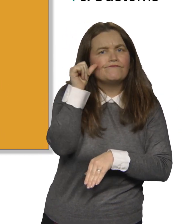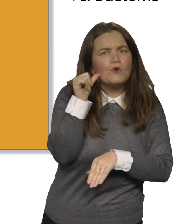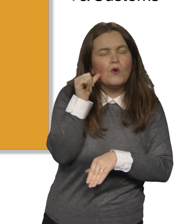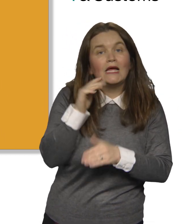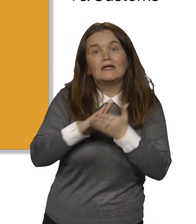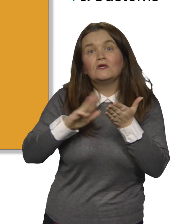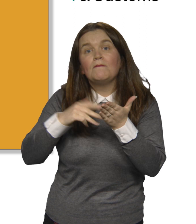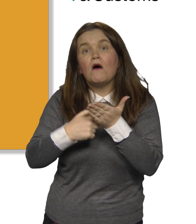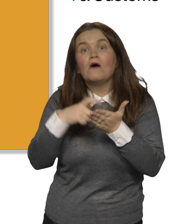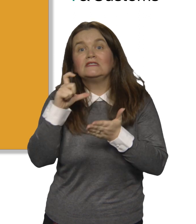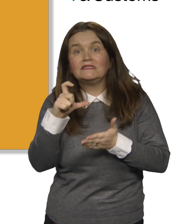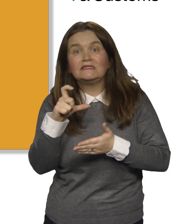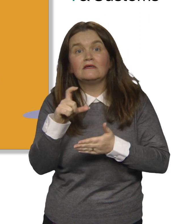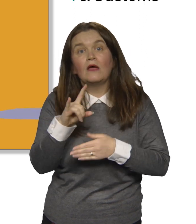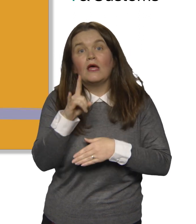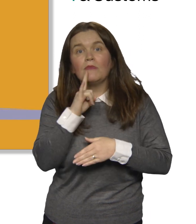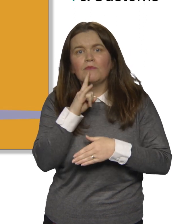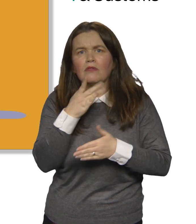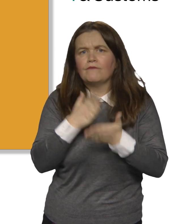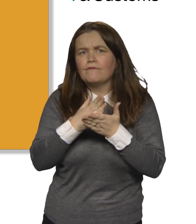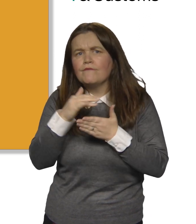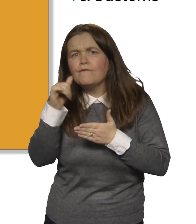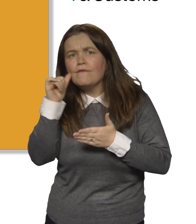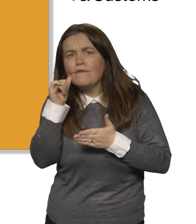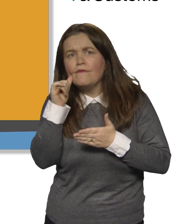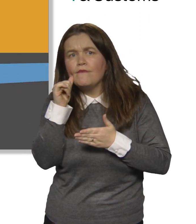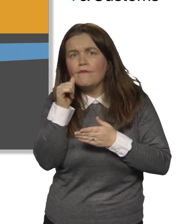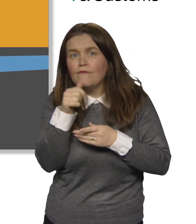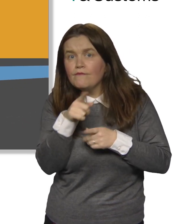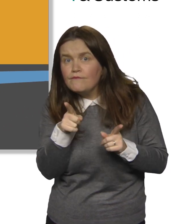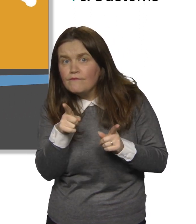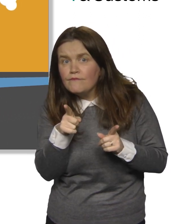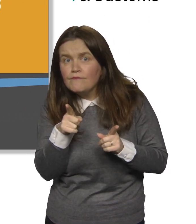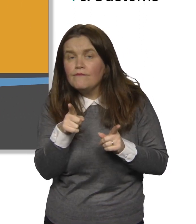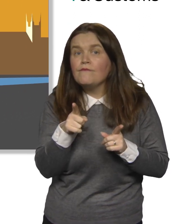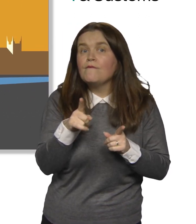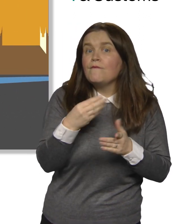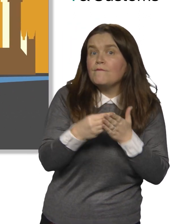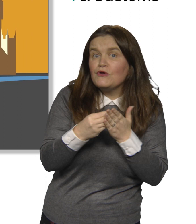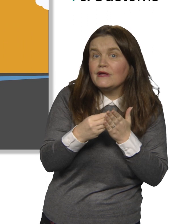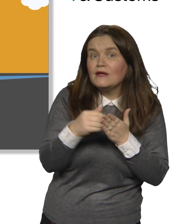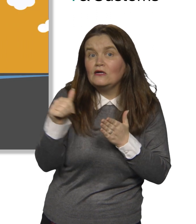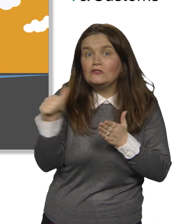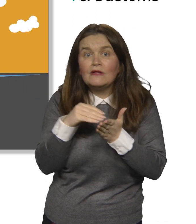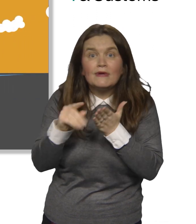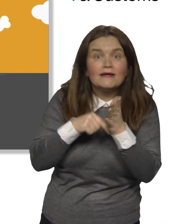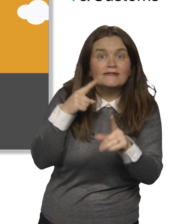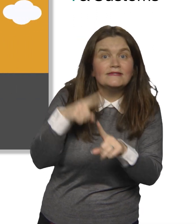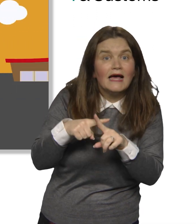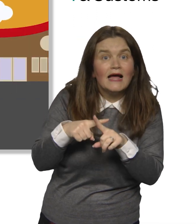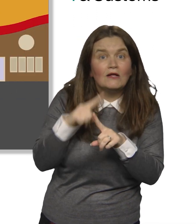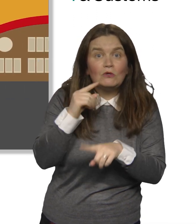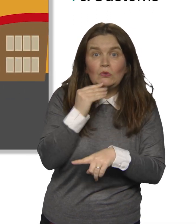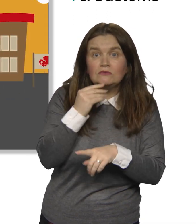moonlighters cheat HMRC, the people they're really cheating are you. The money they should have paid in taxes would have been used by the government